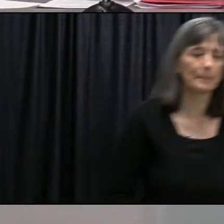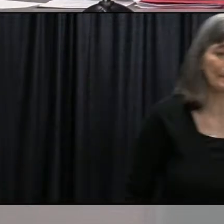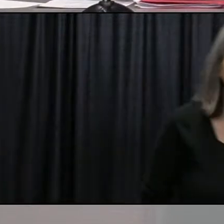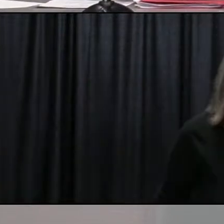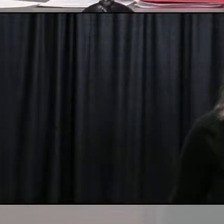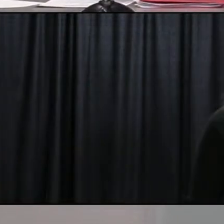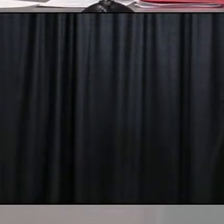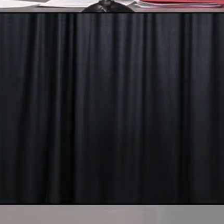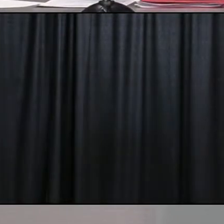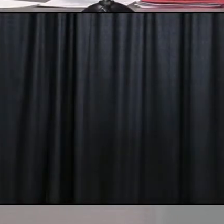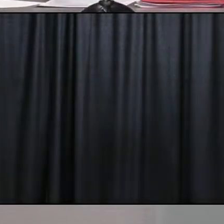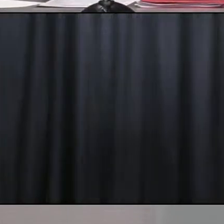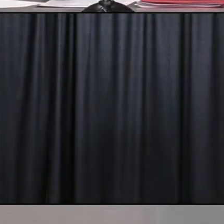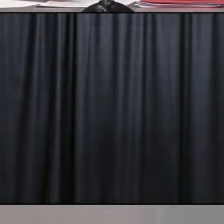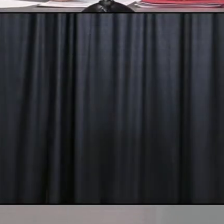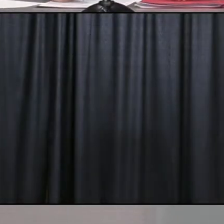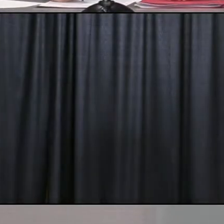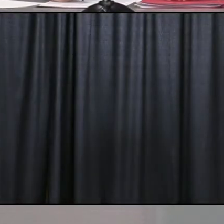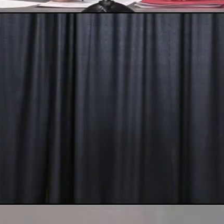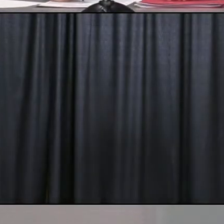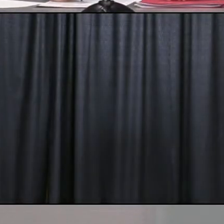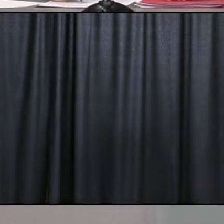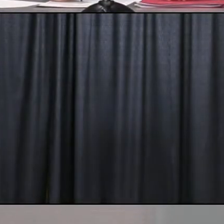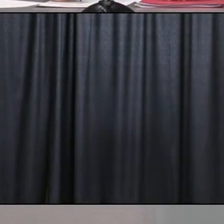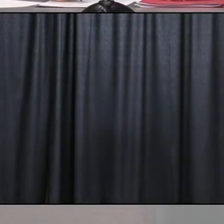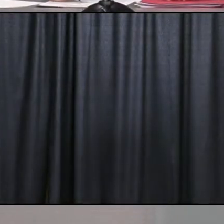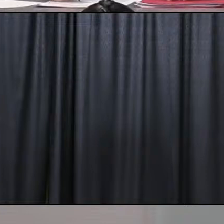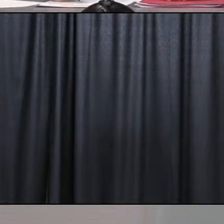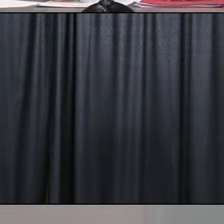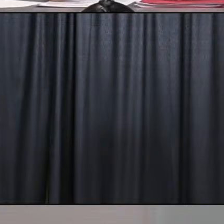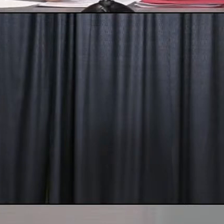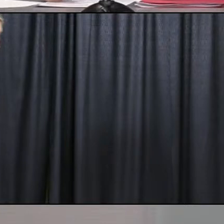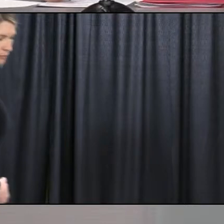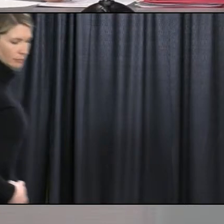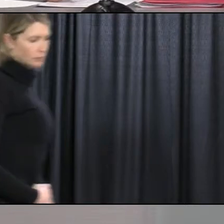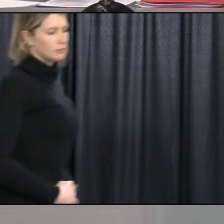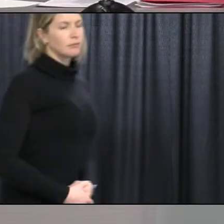Our next questions are from Danielle Edwards with the Canadian Press. Please go ahead.